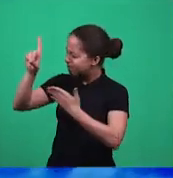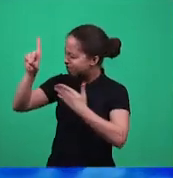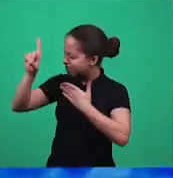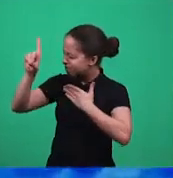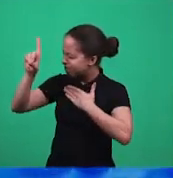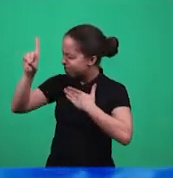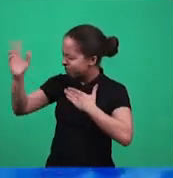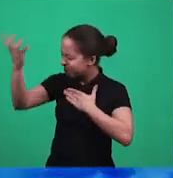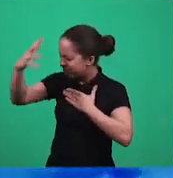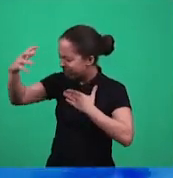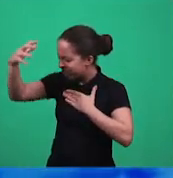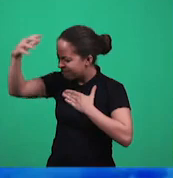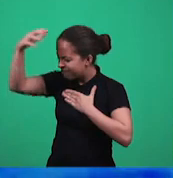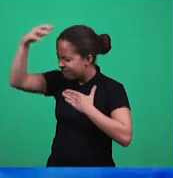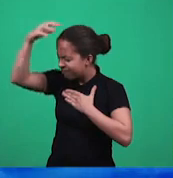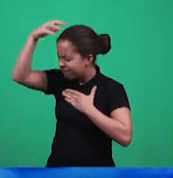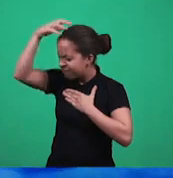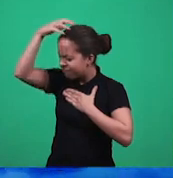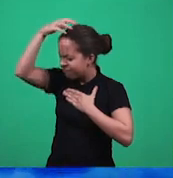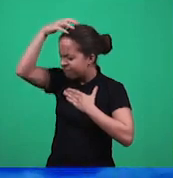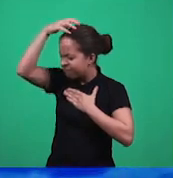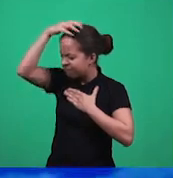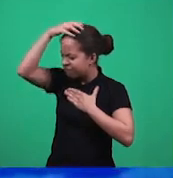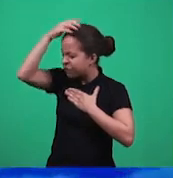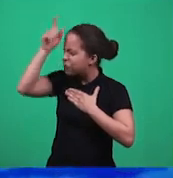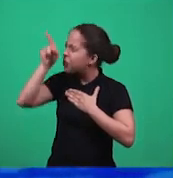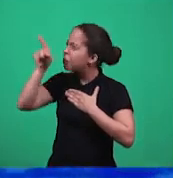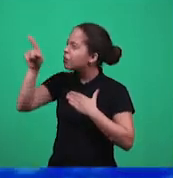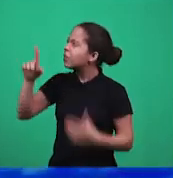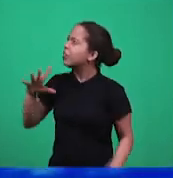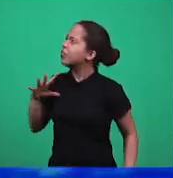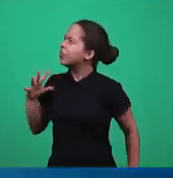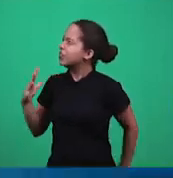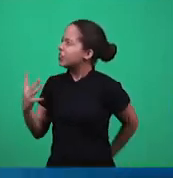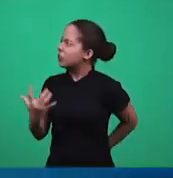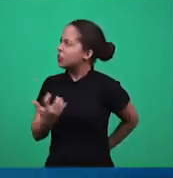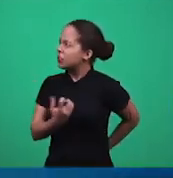O God, my King and Savior.